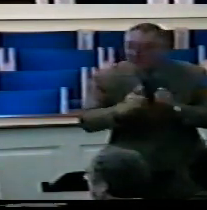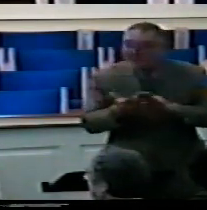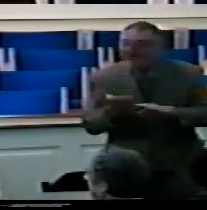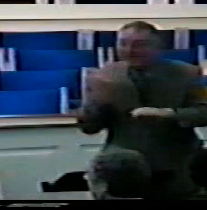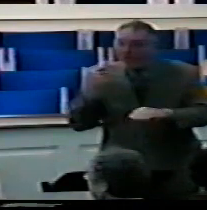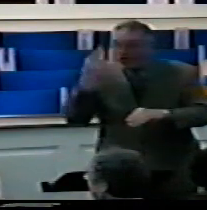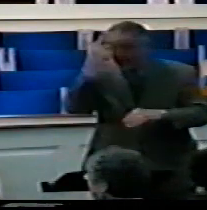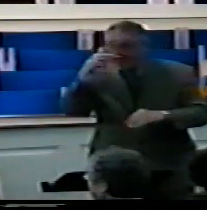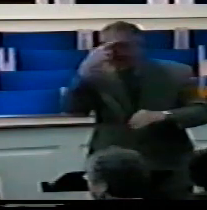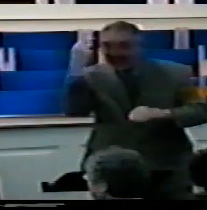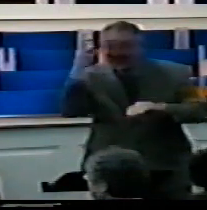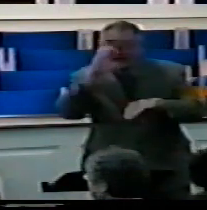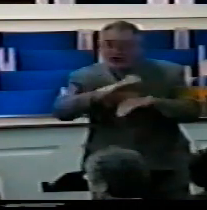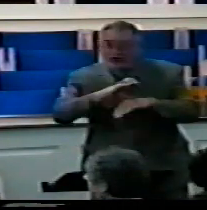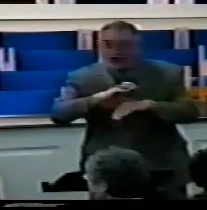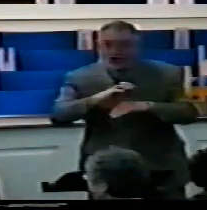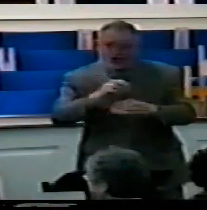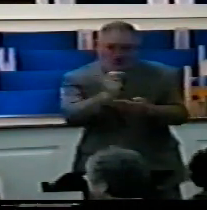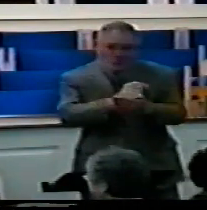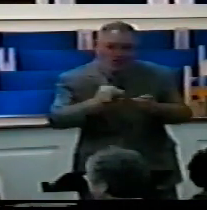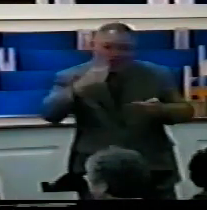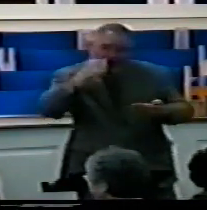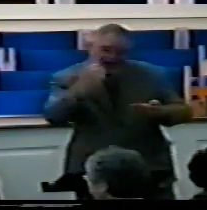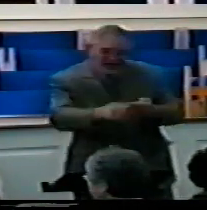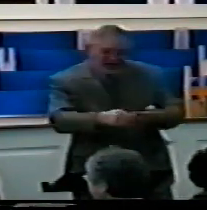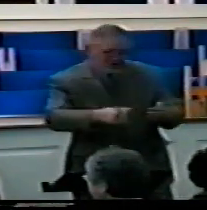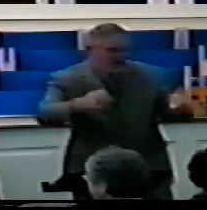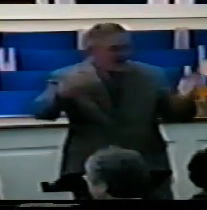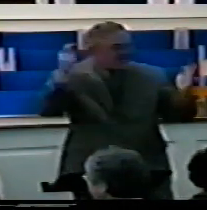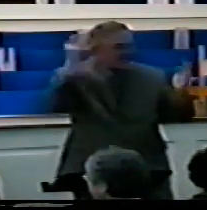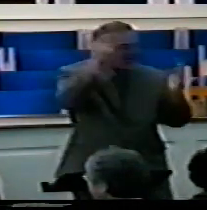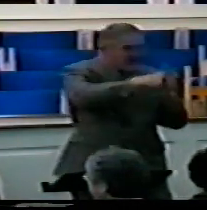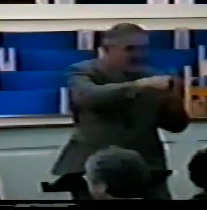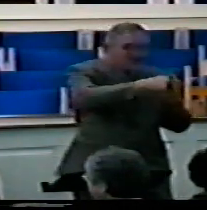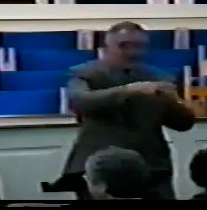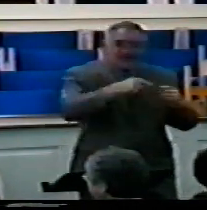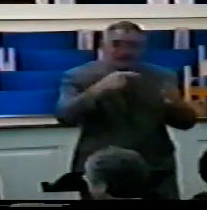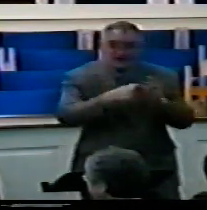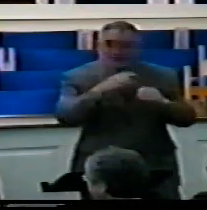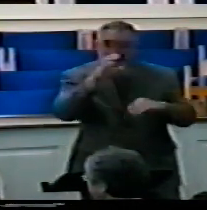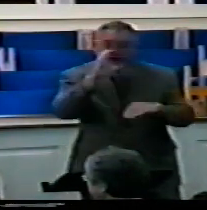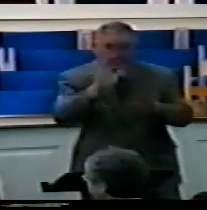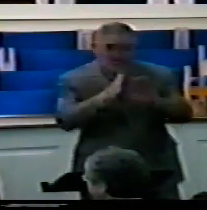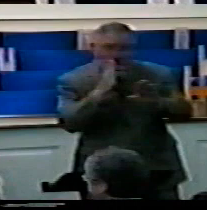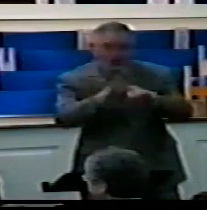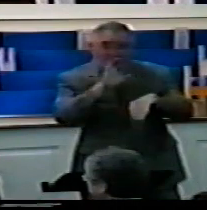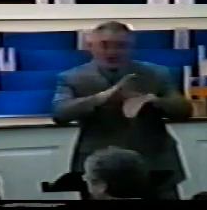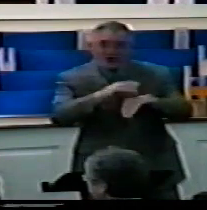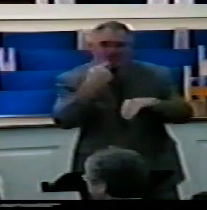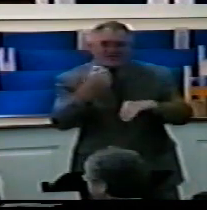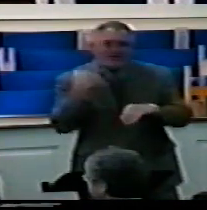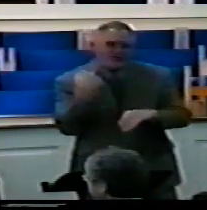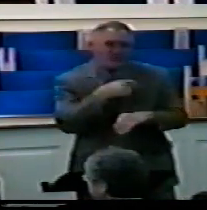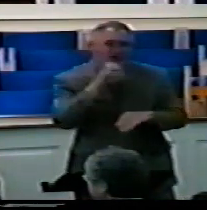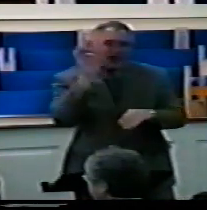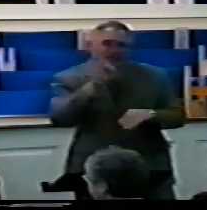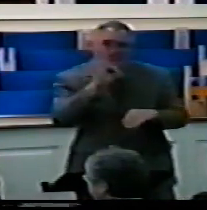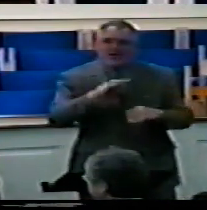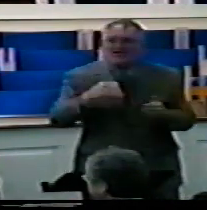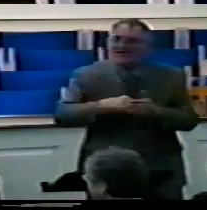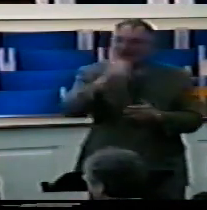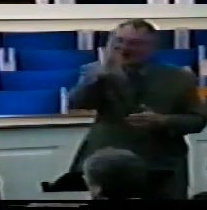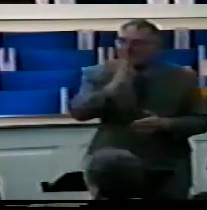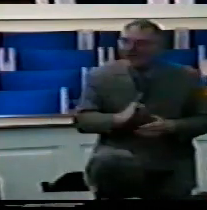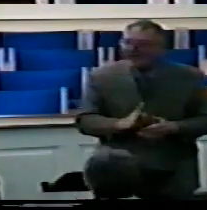Church wrote a letter and nailed it to the door of our church saying that I was preaching a heresy. And they were going to do whatever they deemed